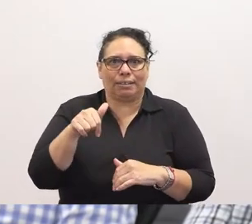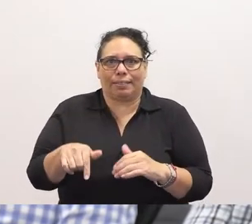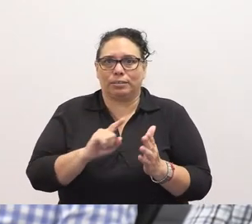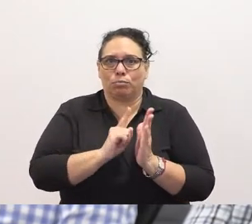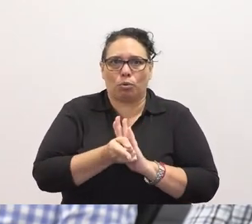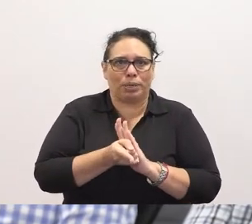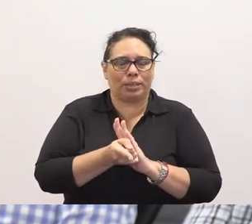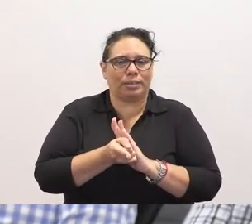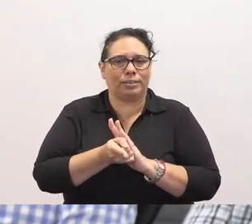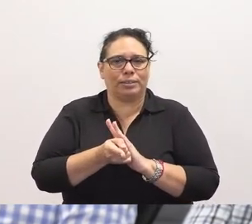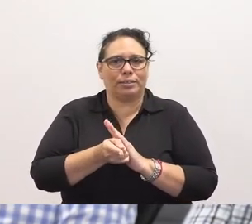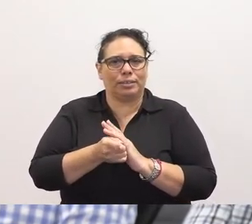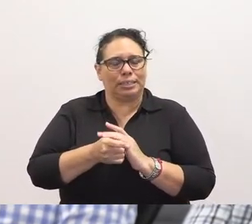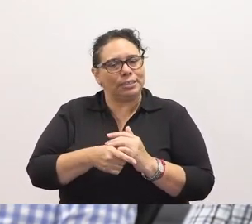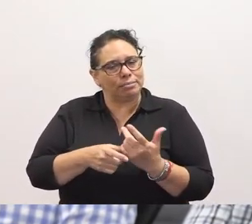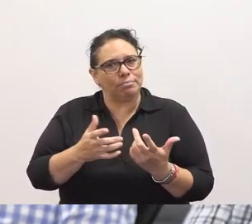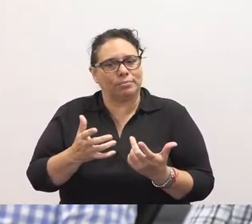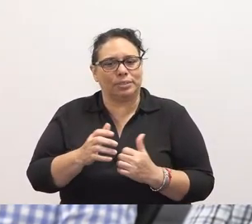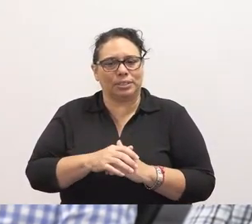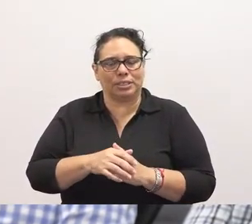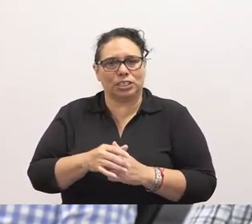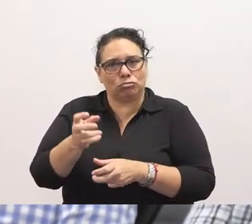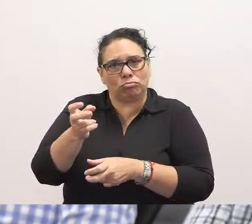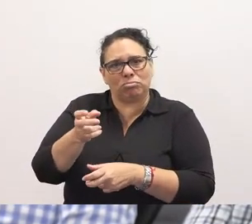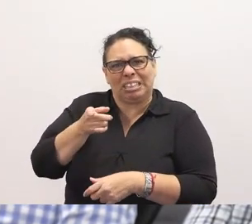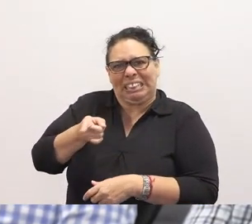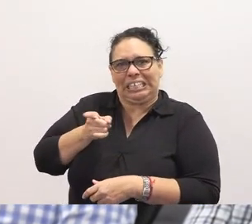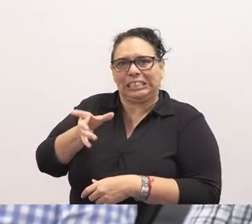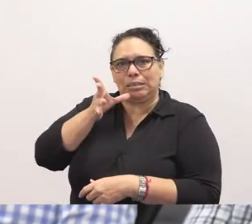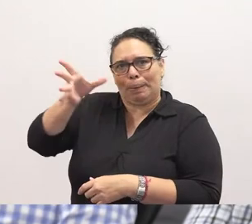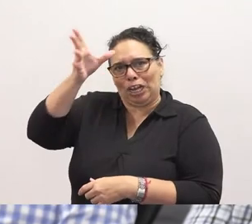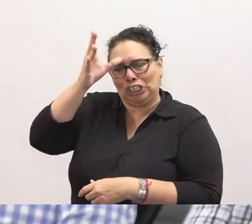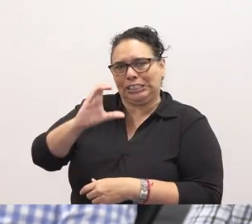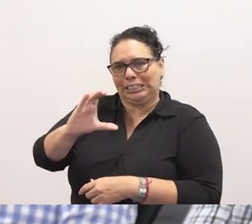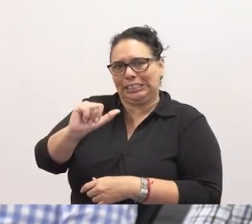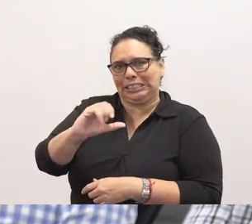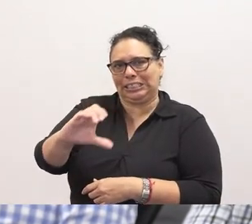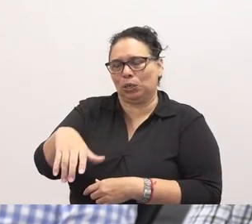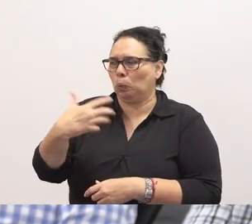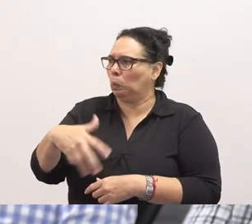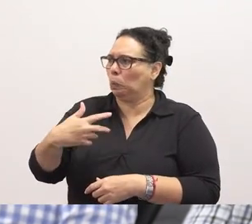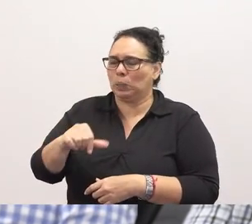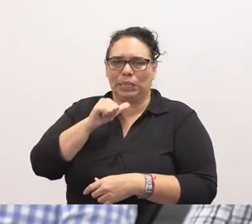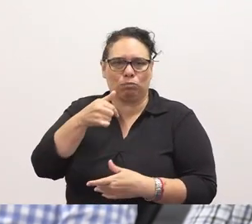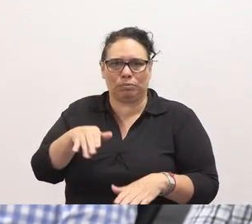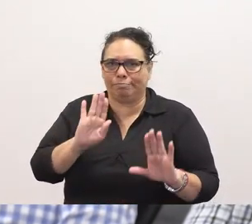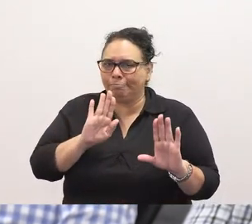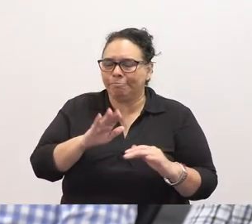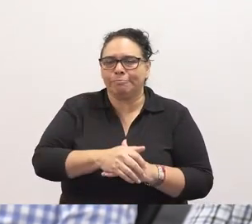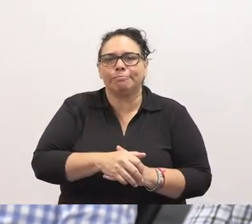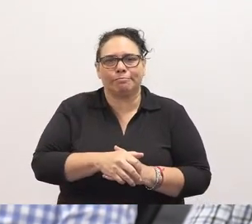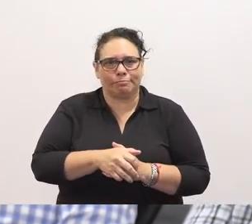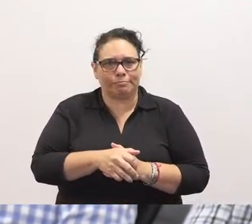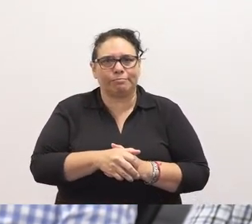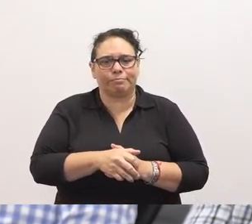It's a tall order for these parents, but these parents are relentless. And,